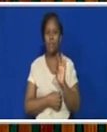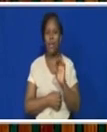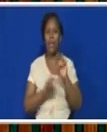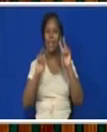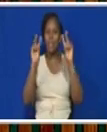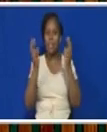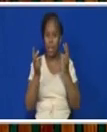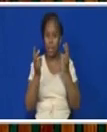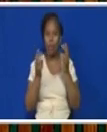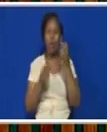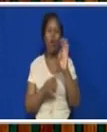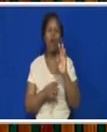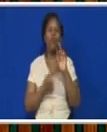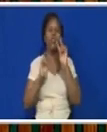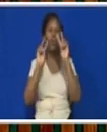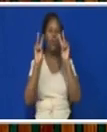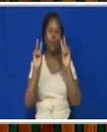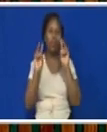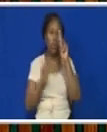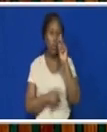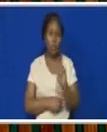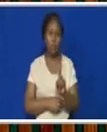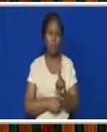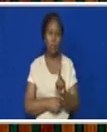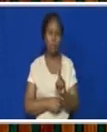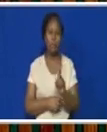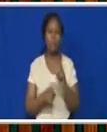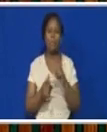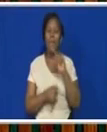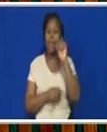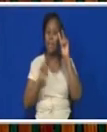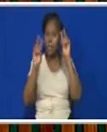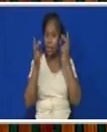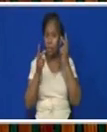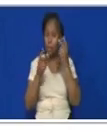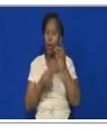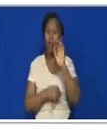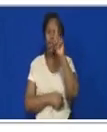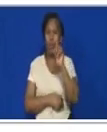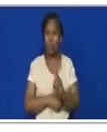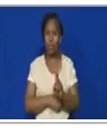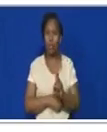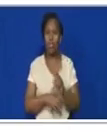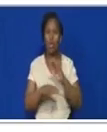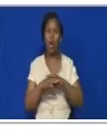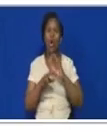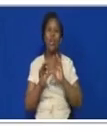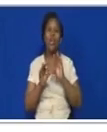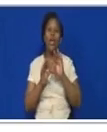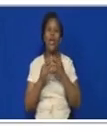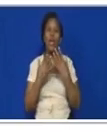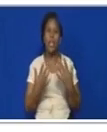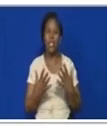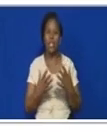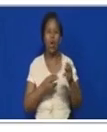theme of the question. And the theme of the question is on measures